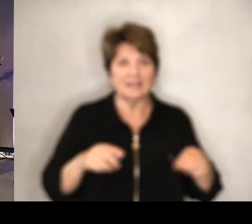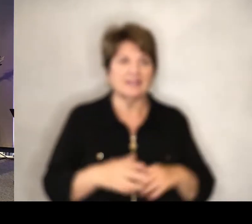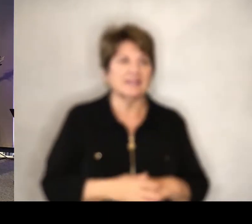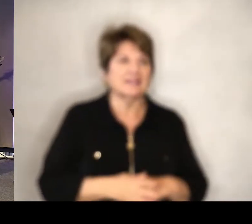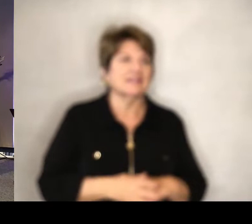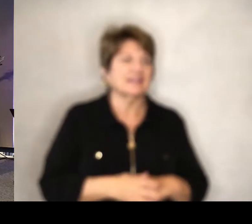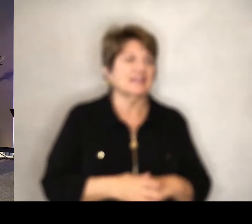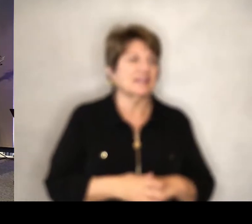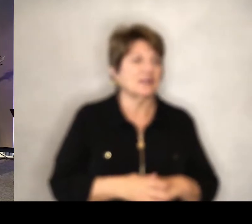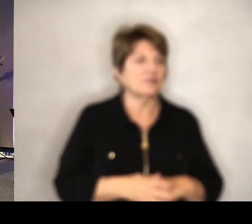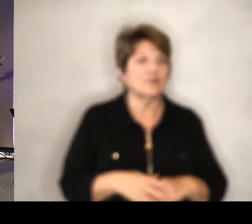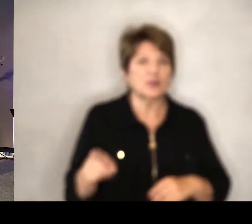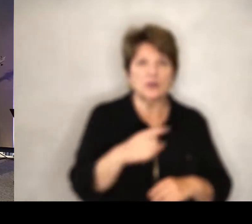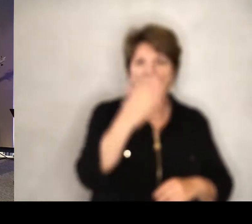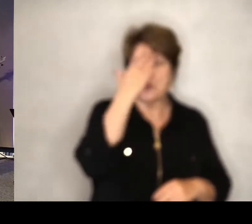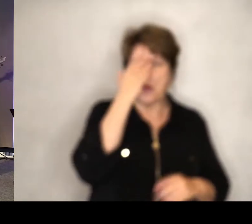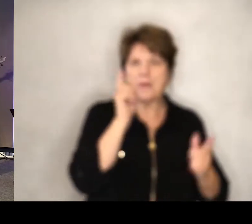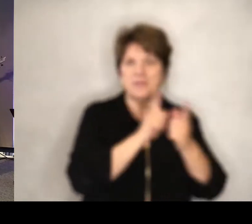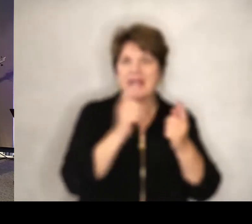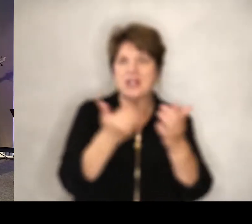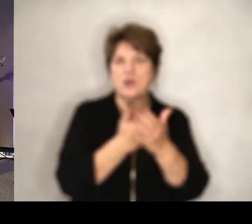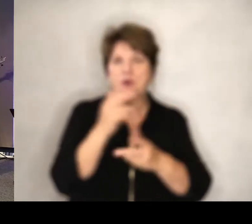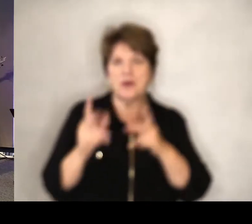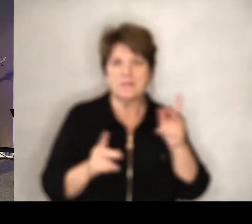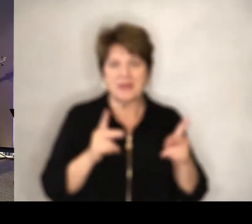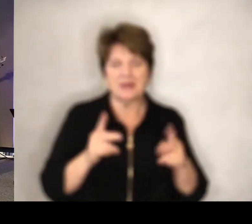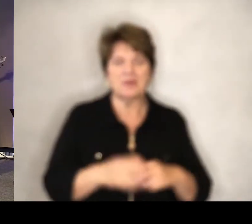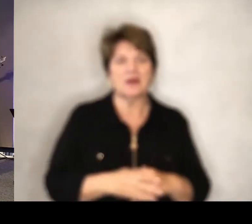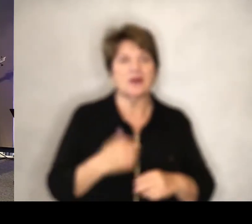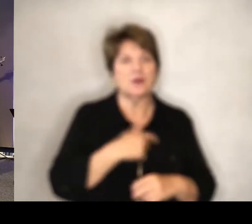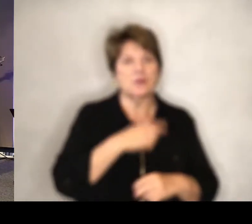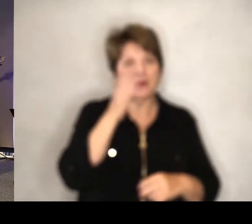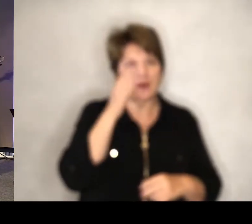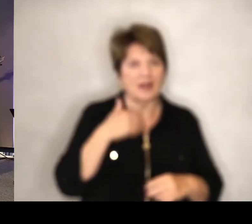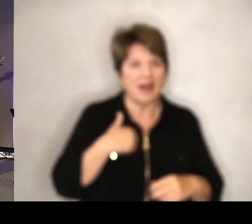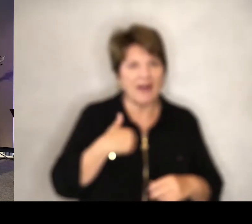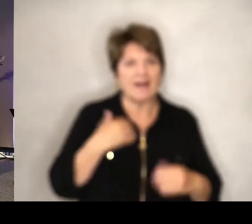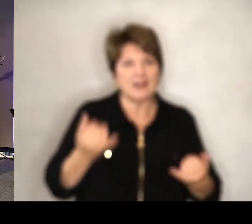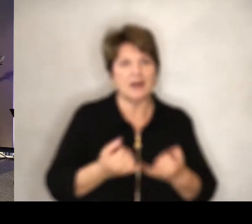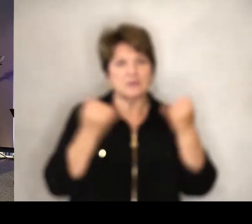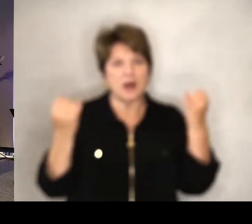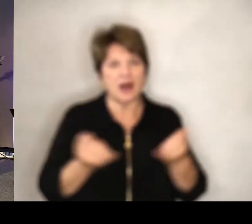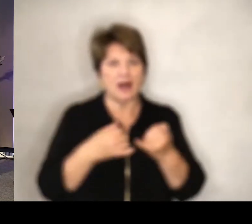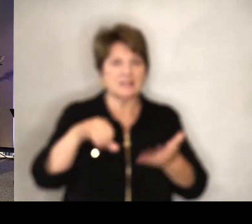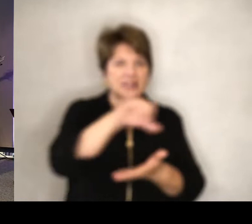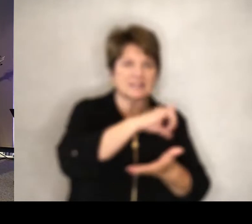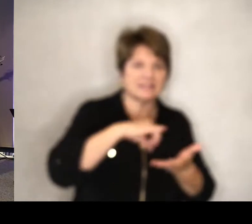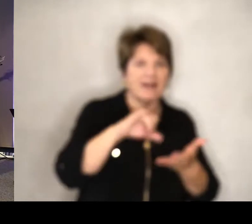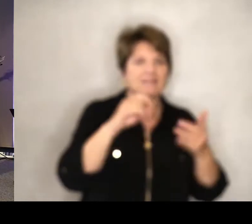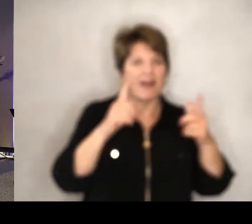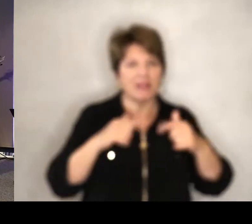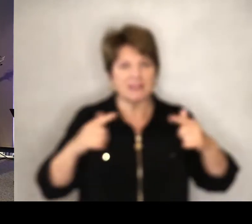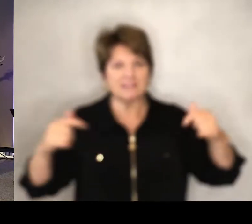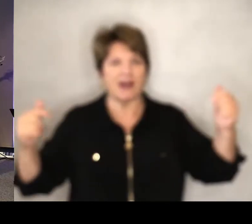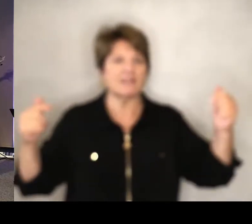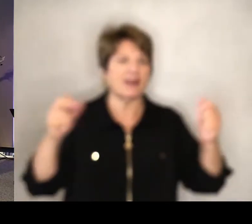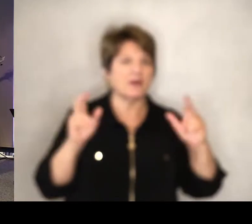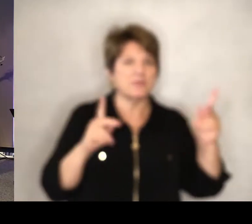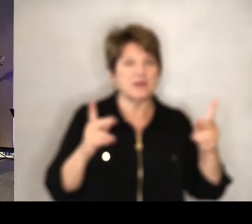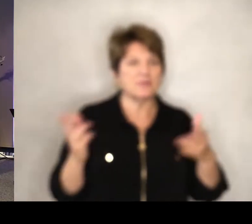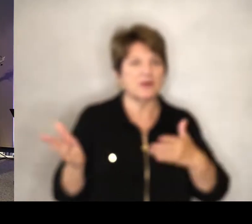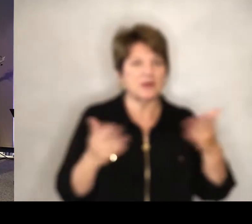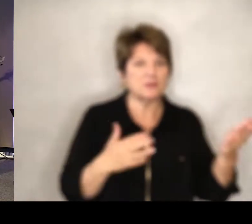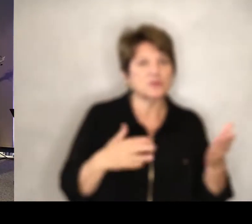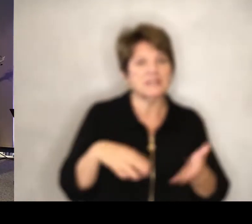take a few different, so that you get to know new people. We're having a selection of pastas and sauces and lasagna, and people are bringing